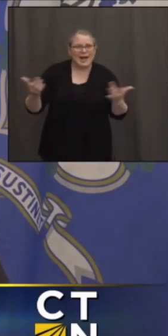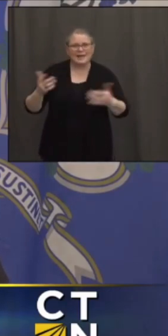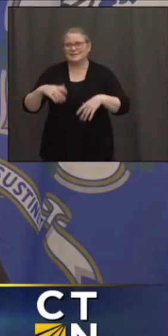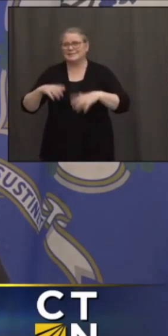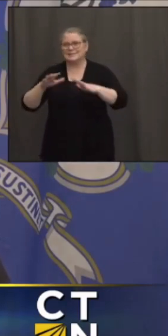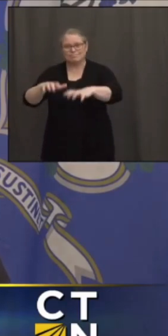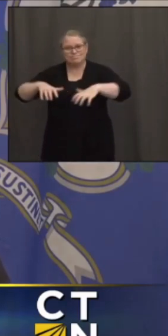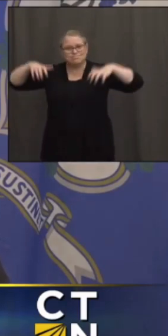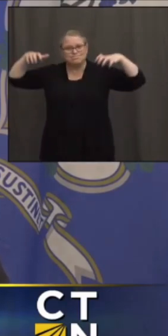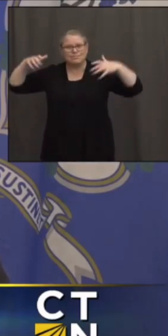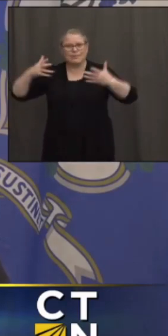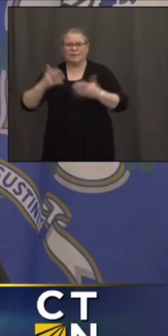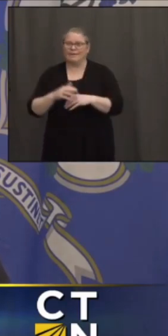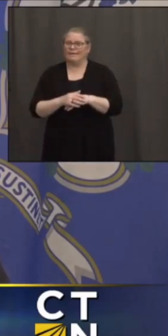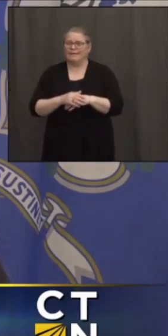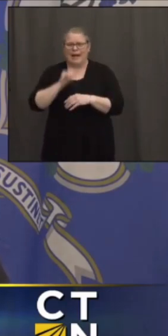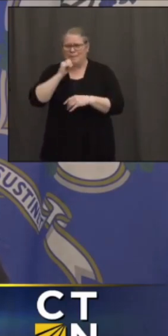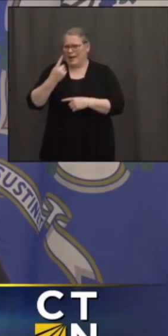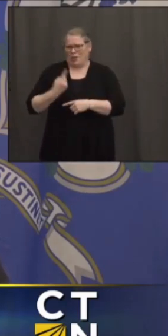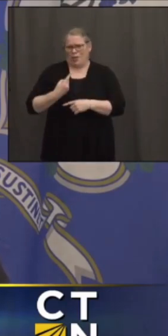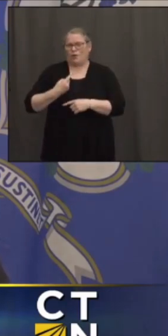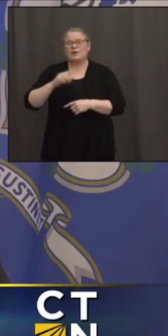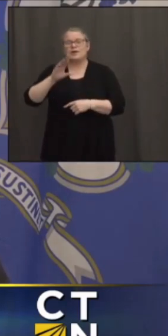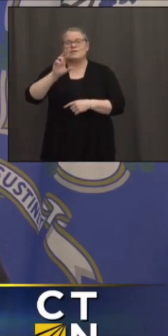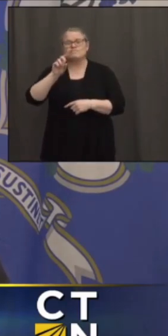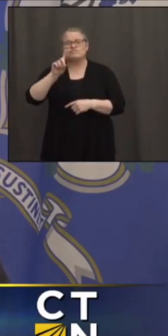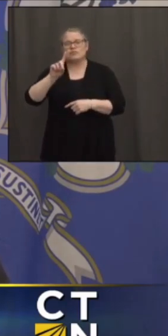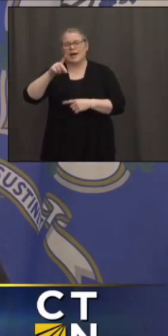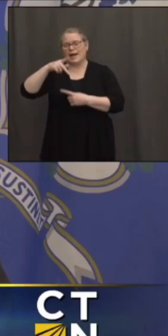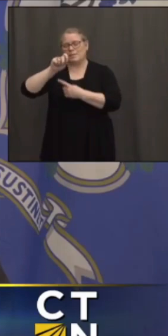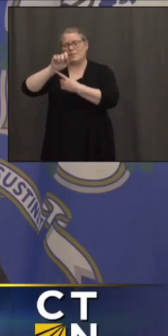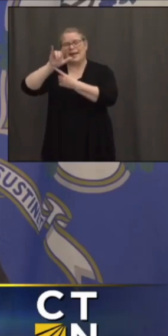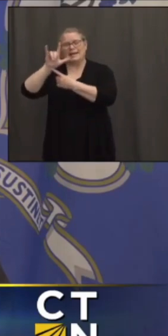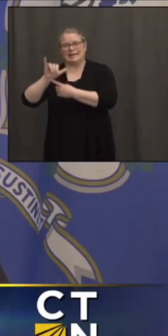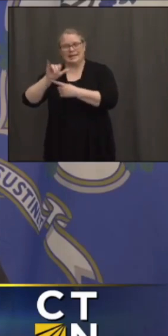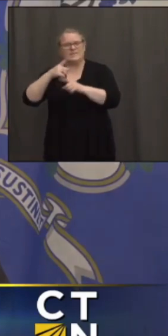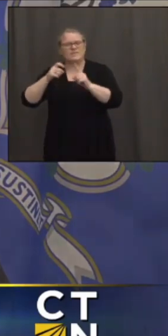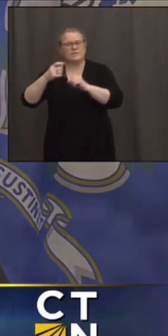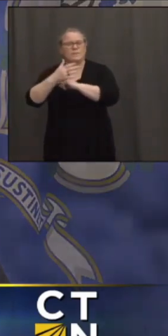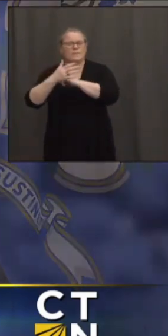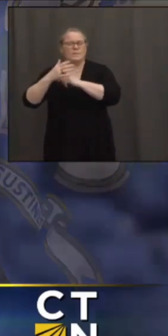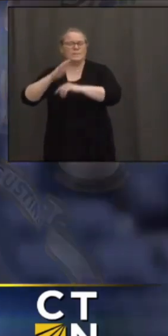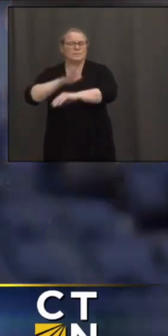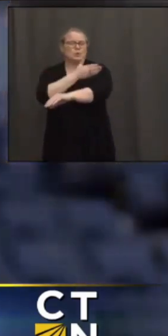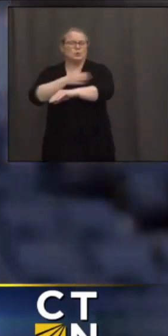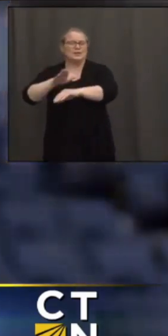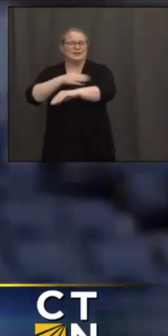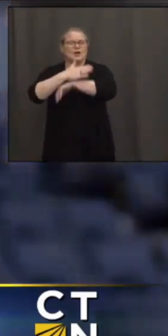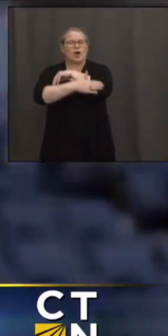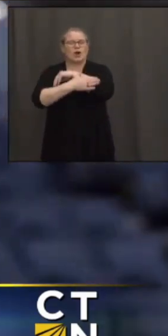only one. A country western star, Brad Paisley, has some comments on that as well.